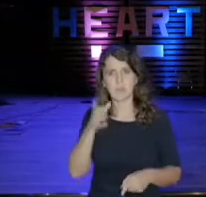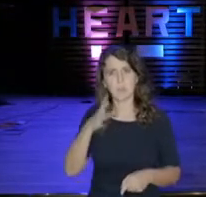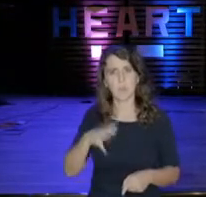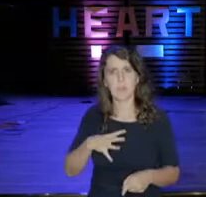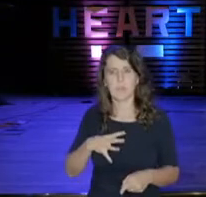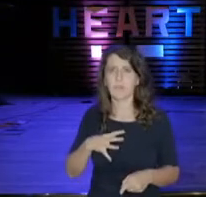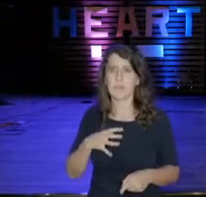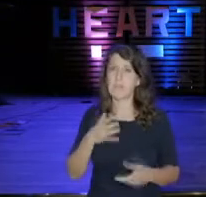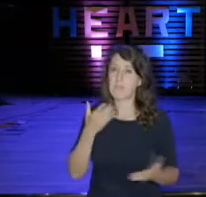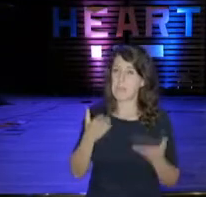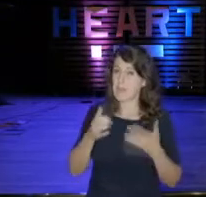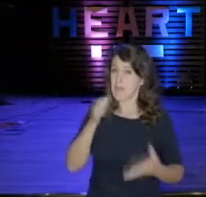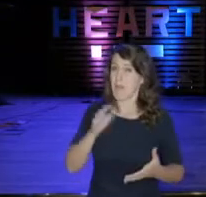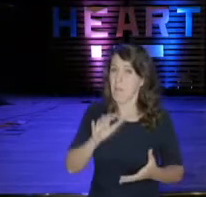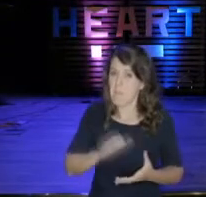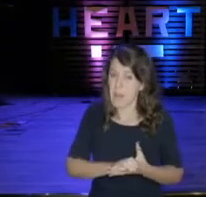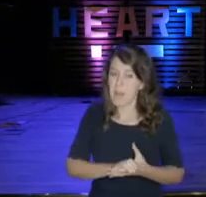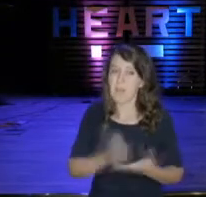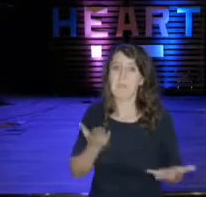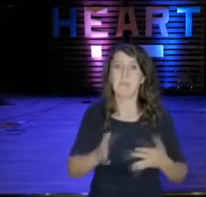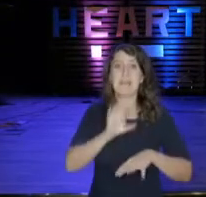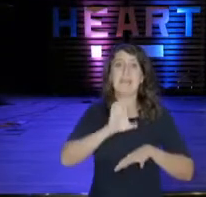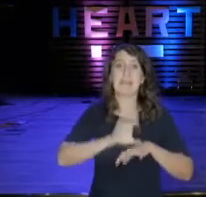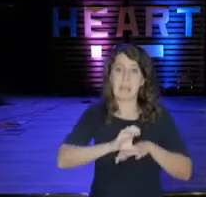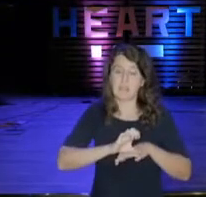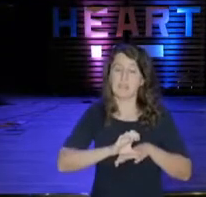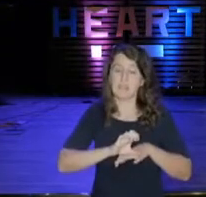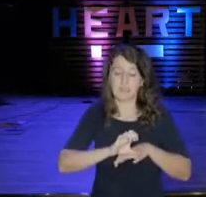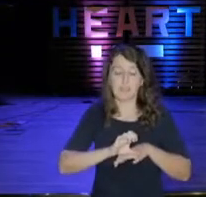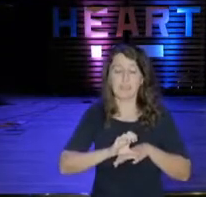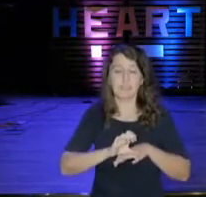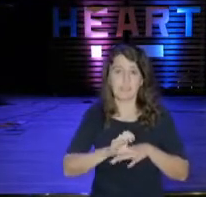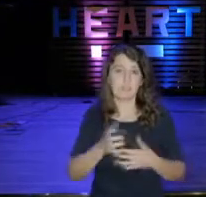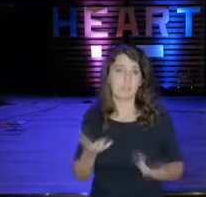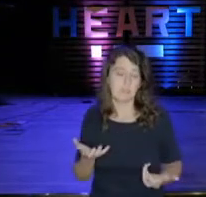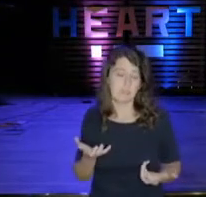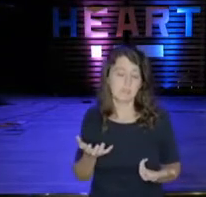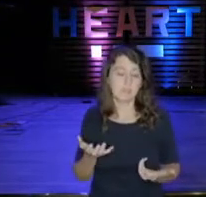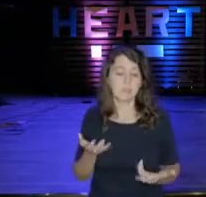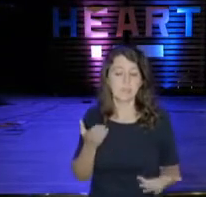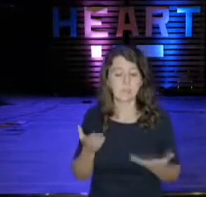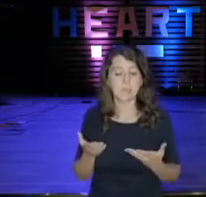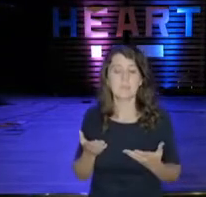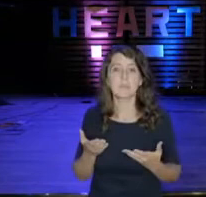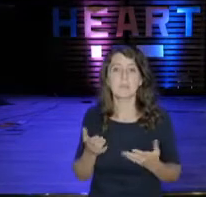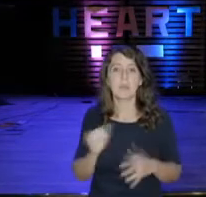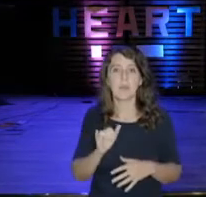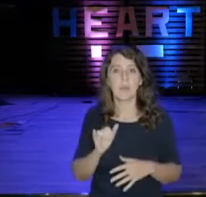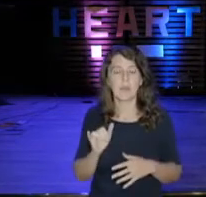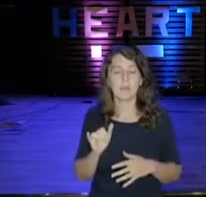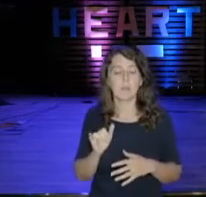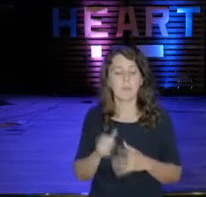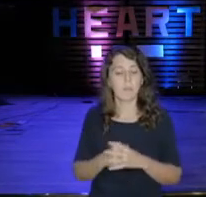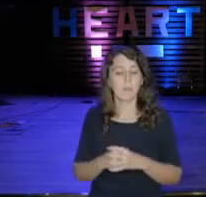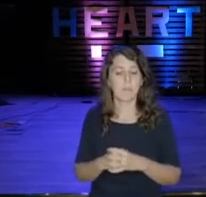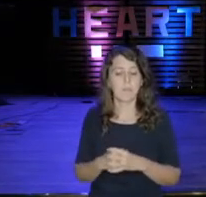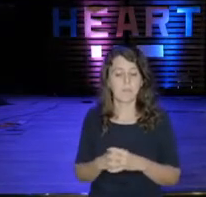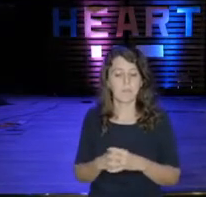not necessarily married, but she was engaged to be married. And you can also deduce that there's all sorts